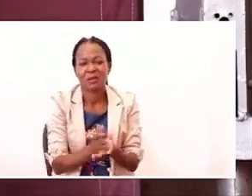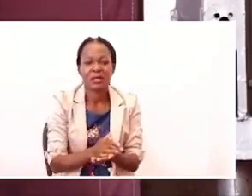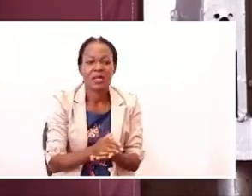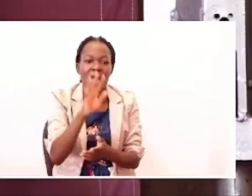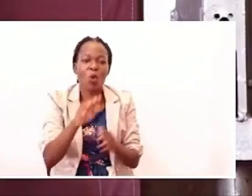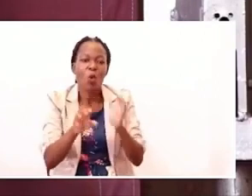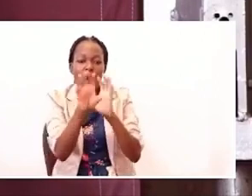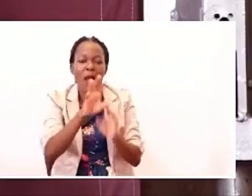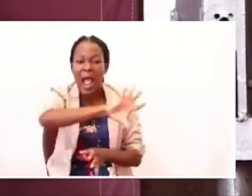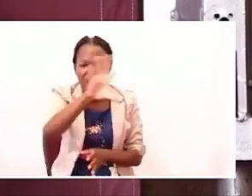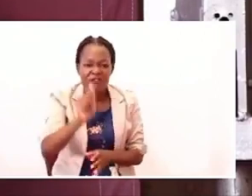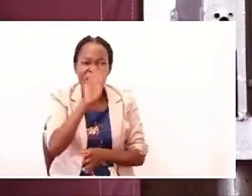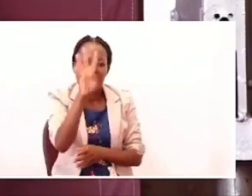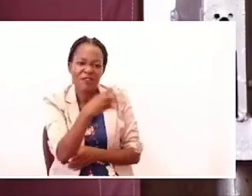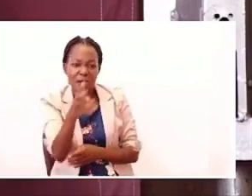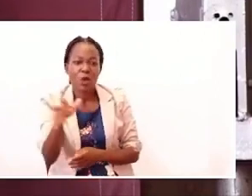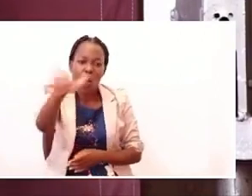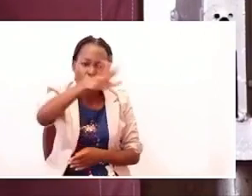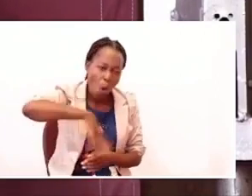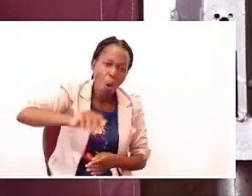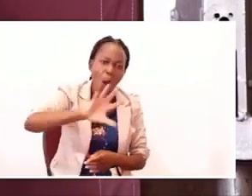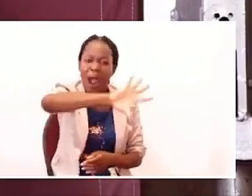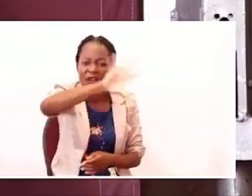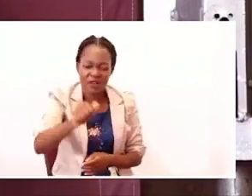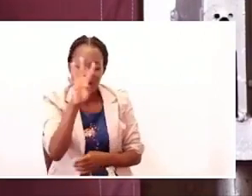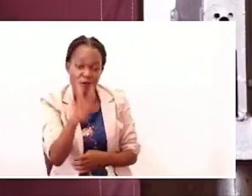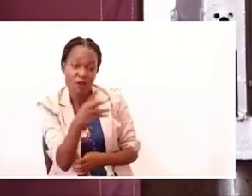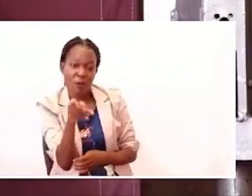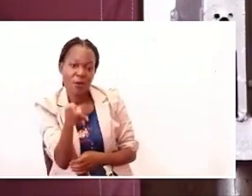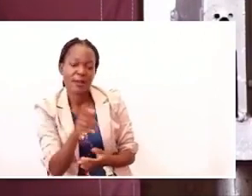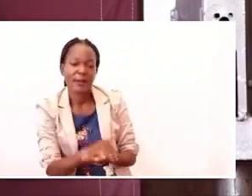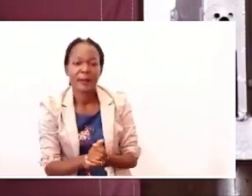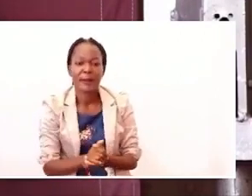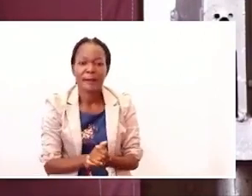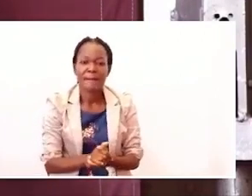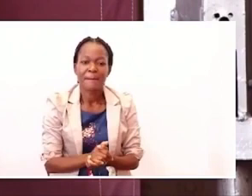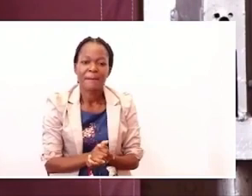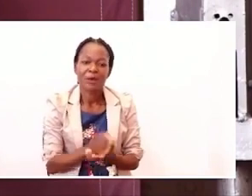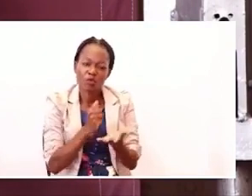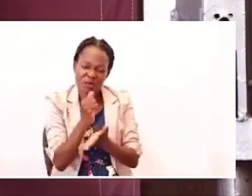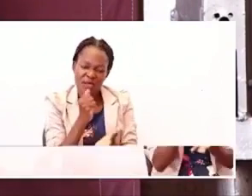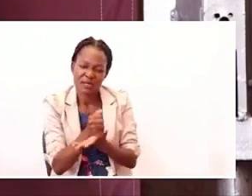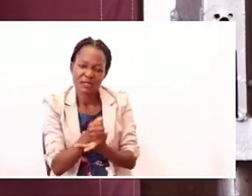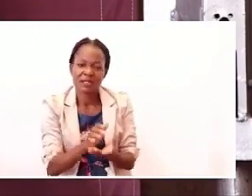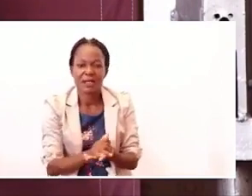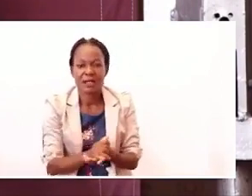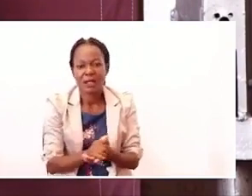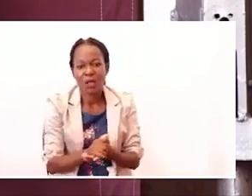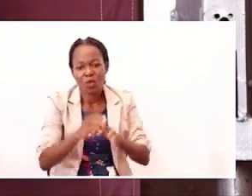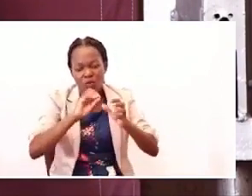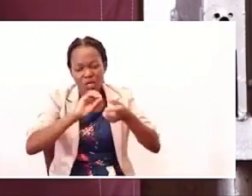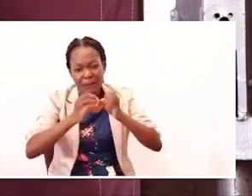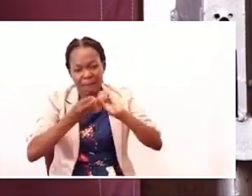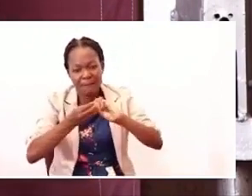framework, a whole of continent framework to create a